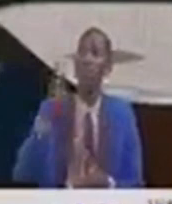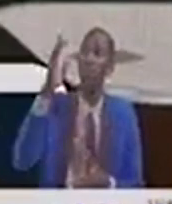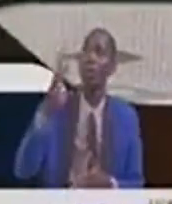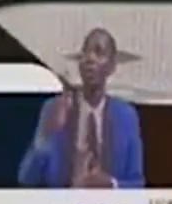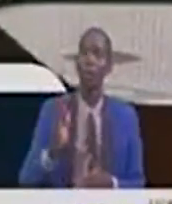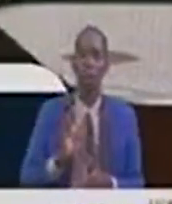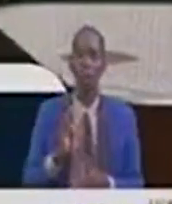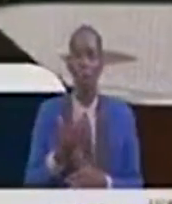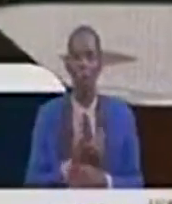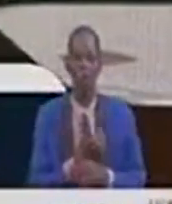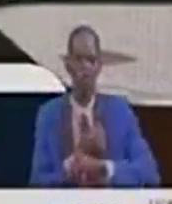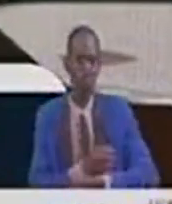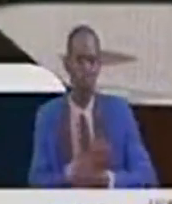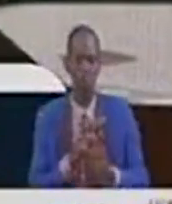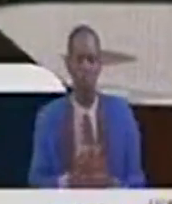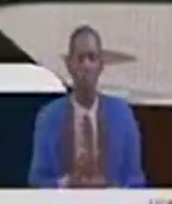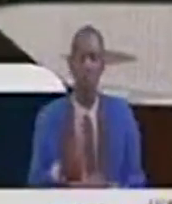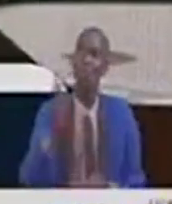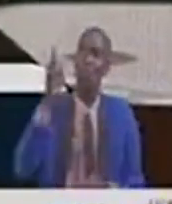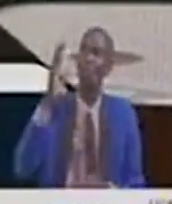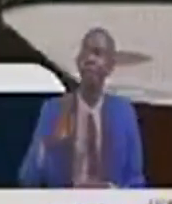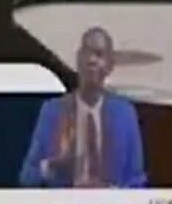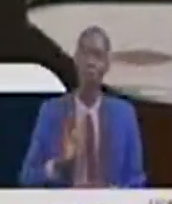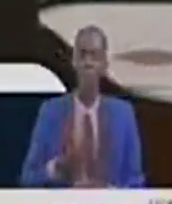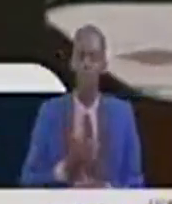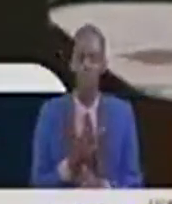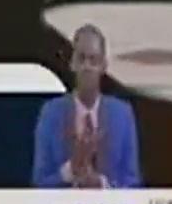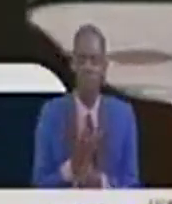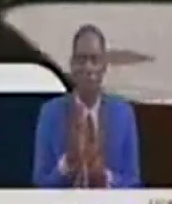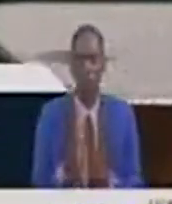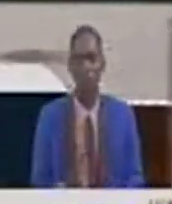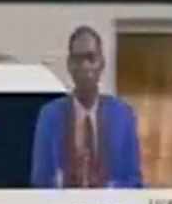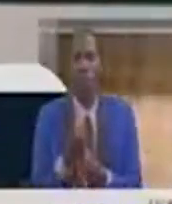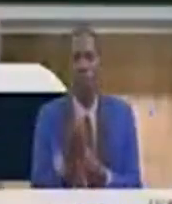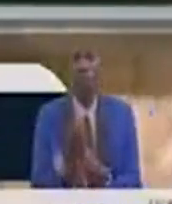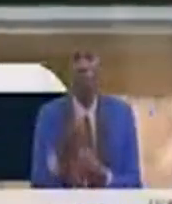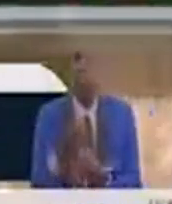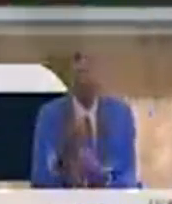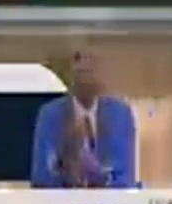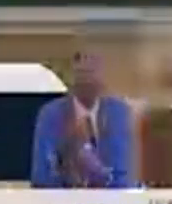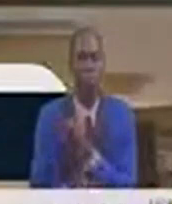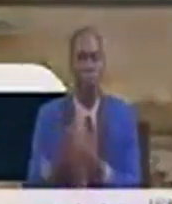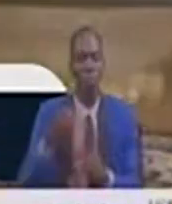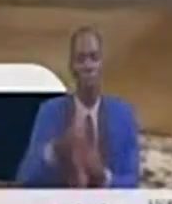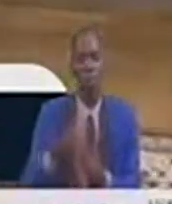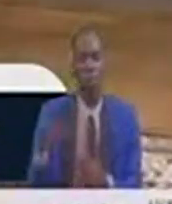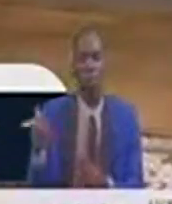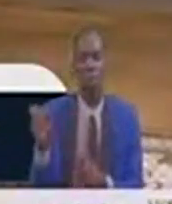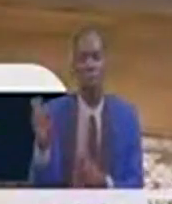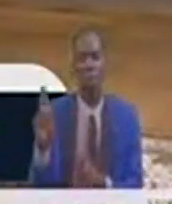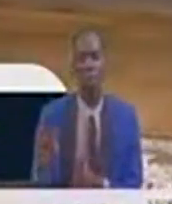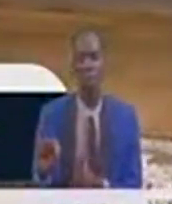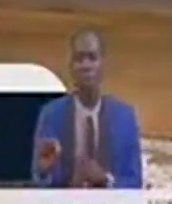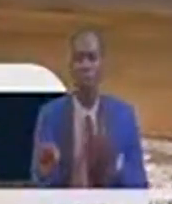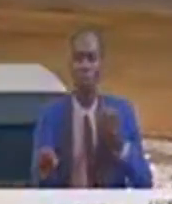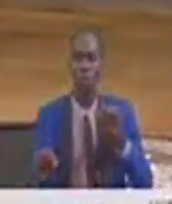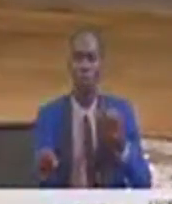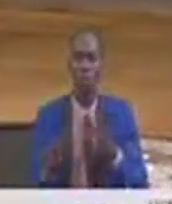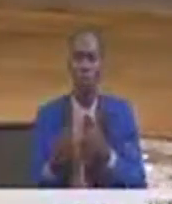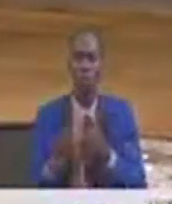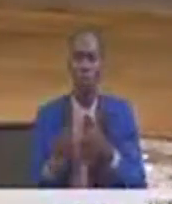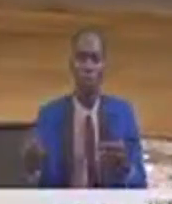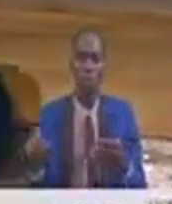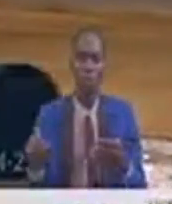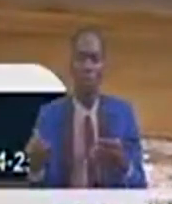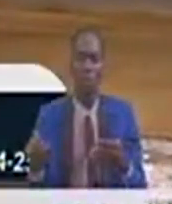protector. God, a preserver from temptation. In Genesis chapter 20, I'm reading here